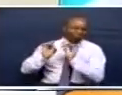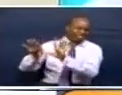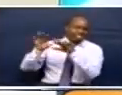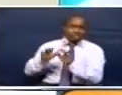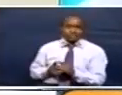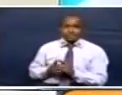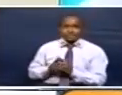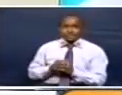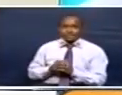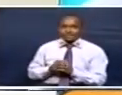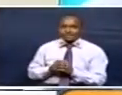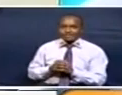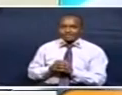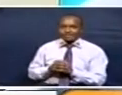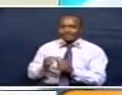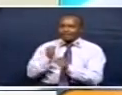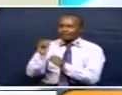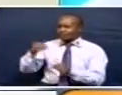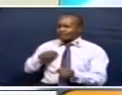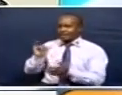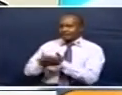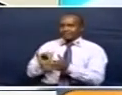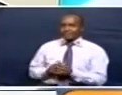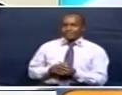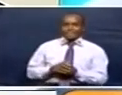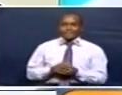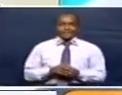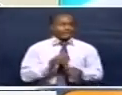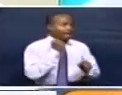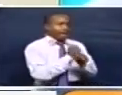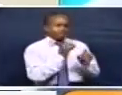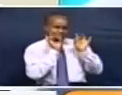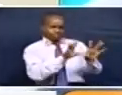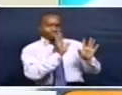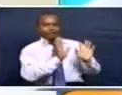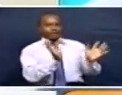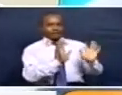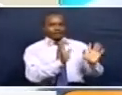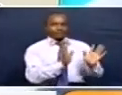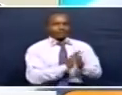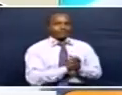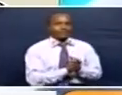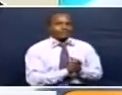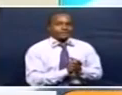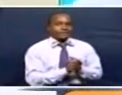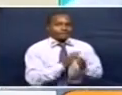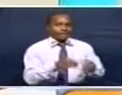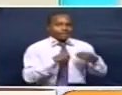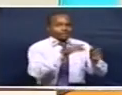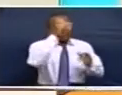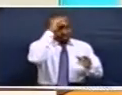blah. Did you regret that? No, I did not dismiss him, and I was not asked for a comment. I gave a government